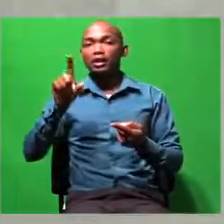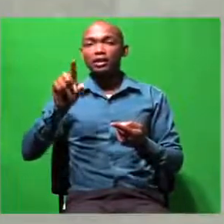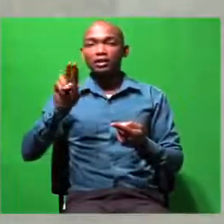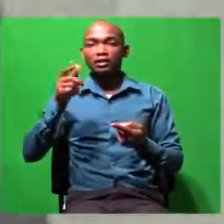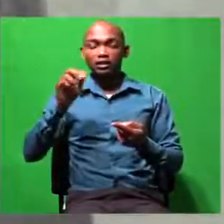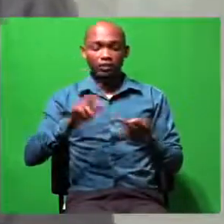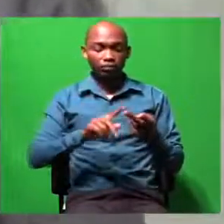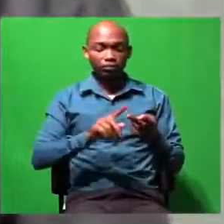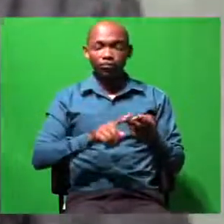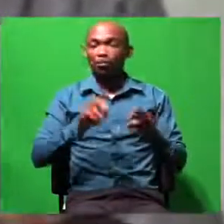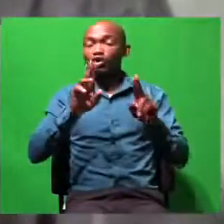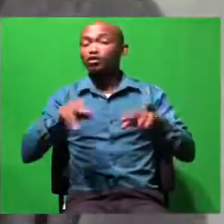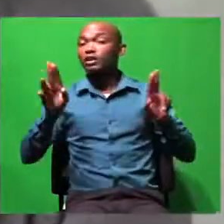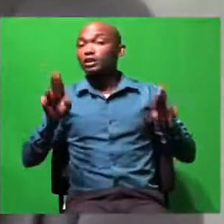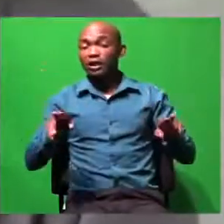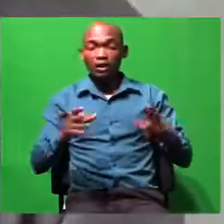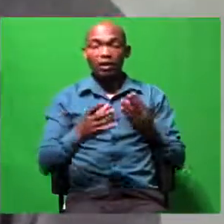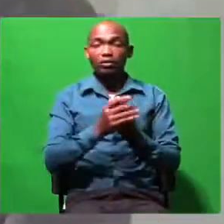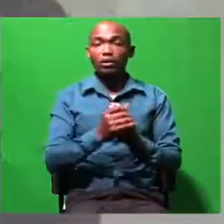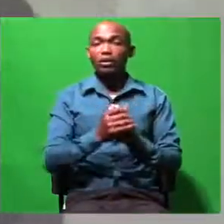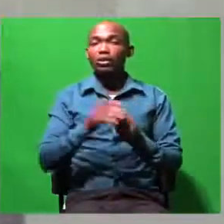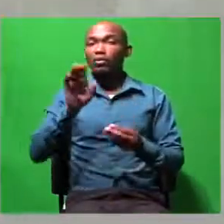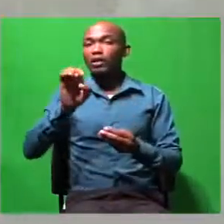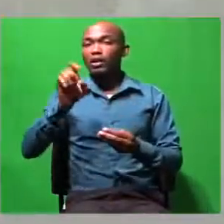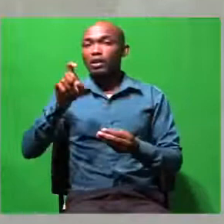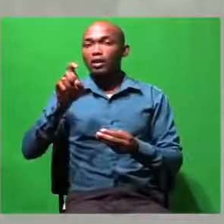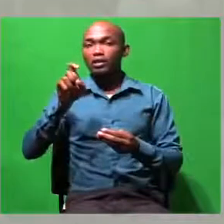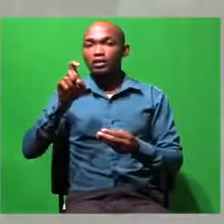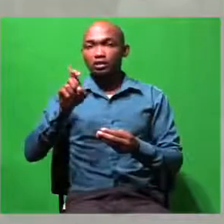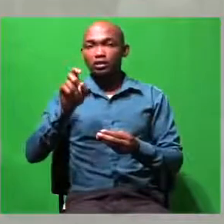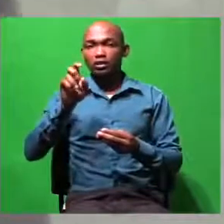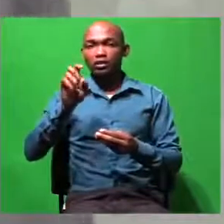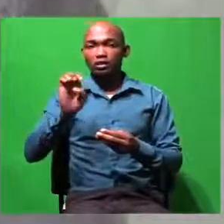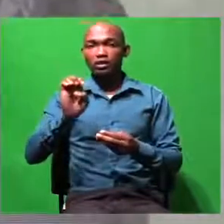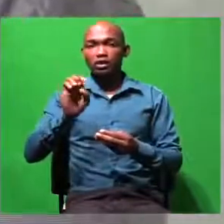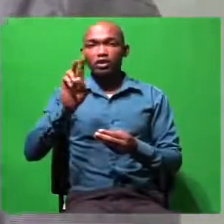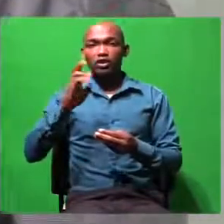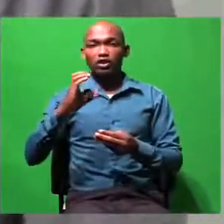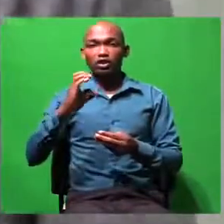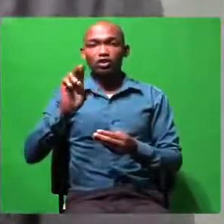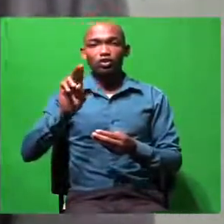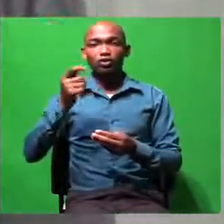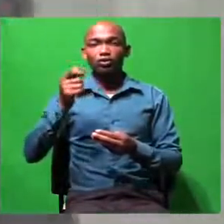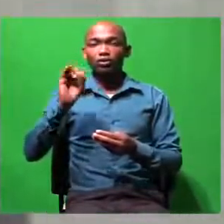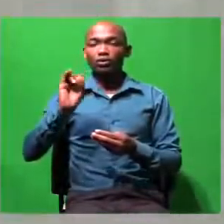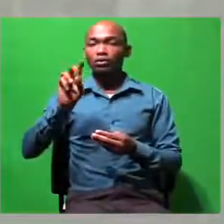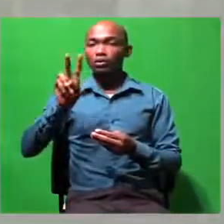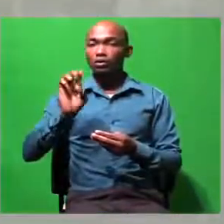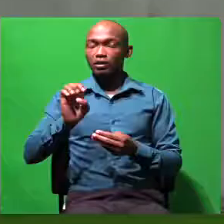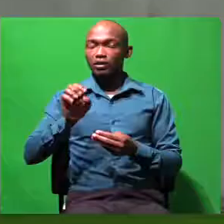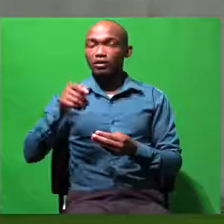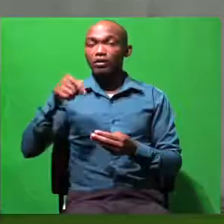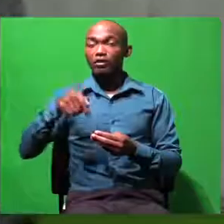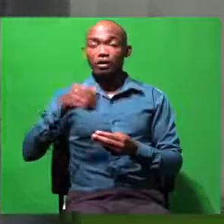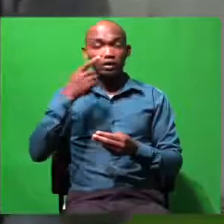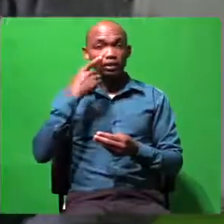is judiciary. Fine. So now, let us see our new things I have planned